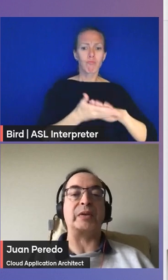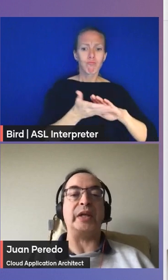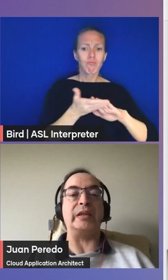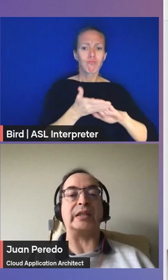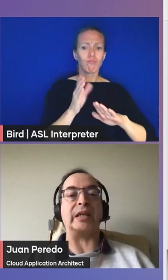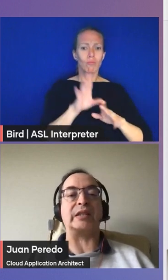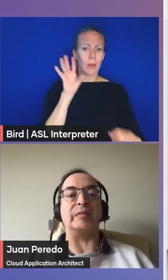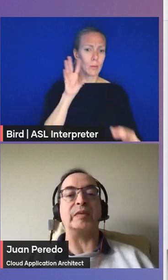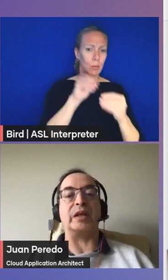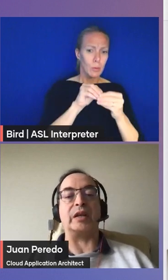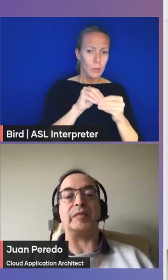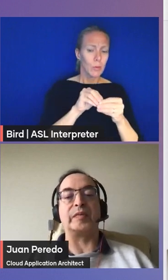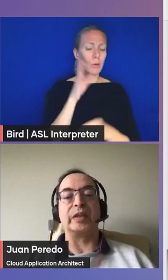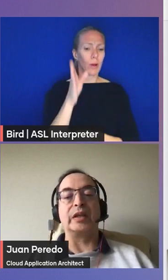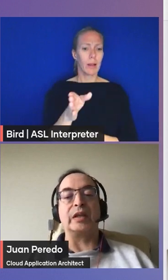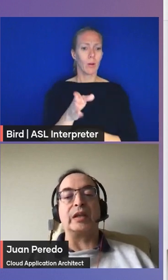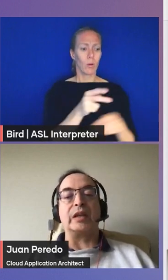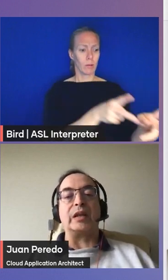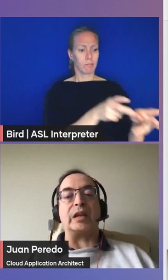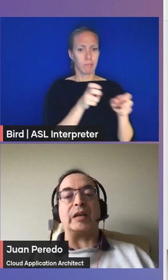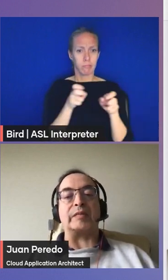it will create the exact same